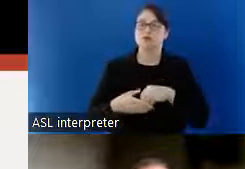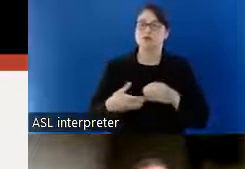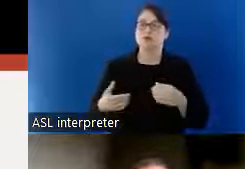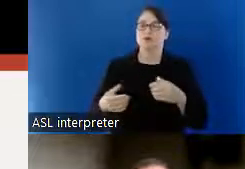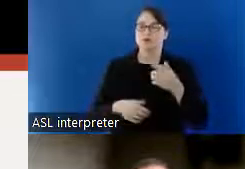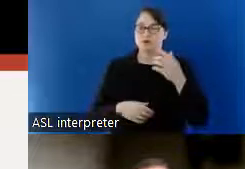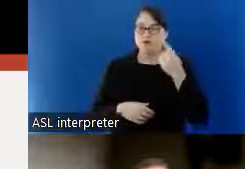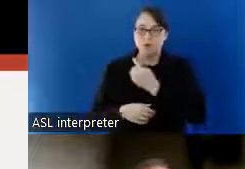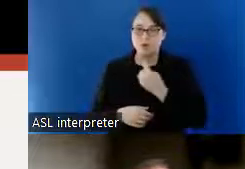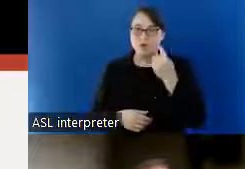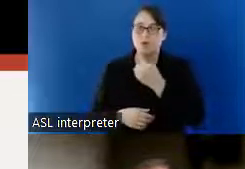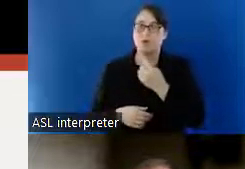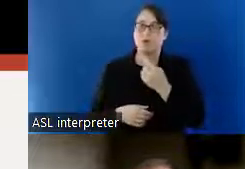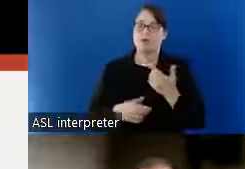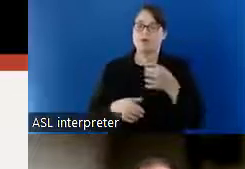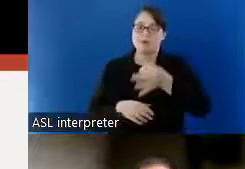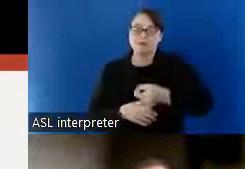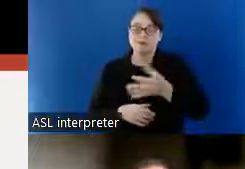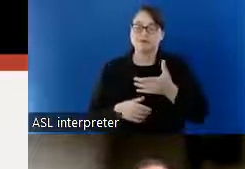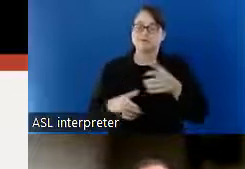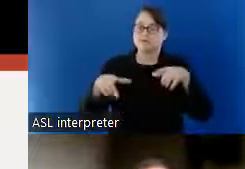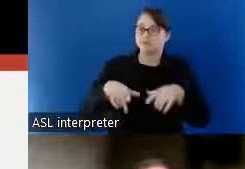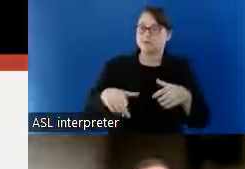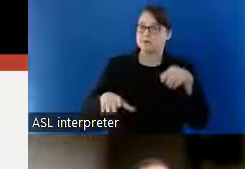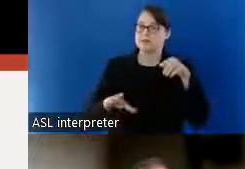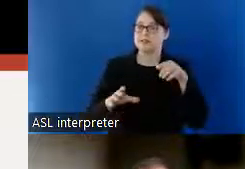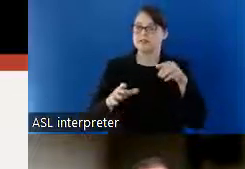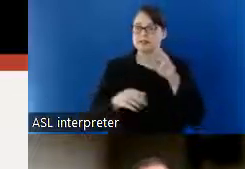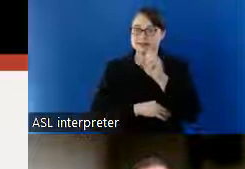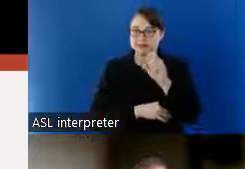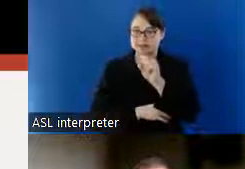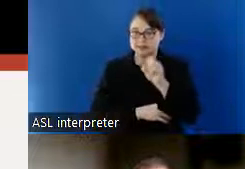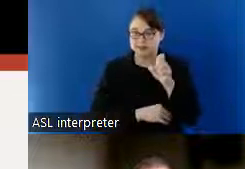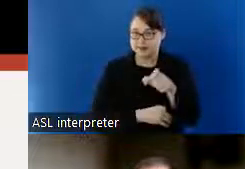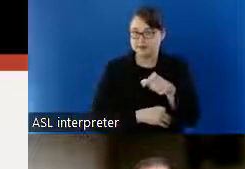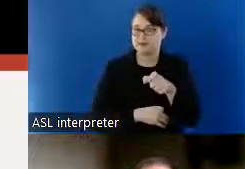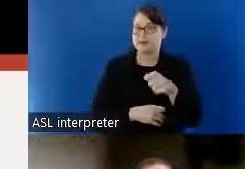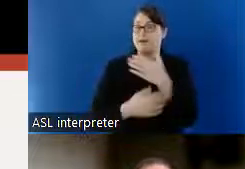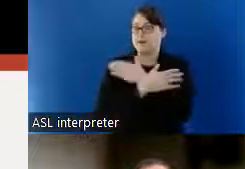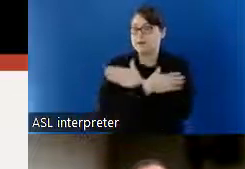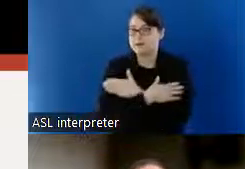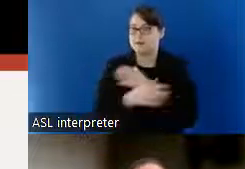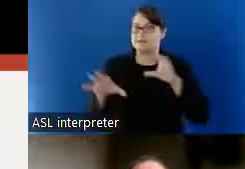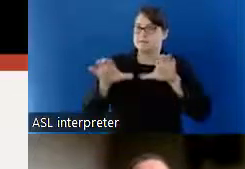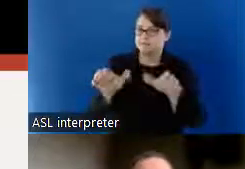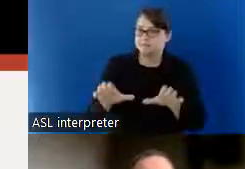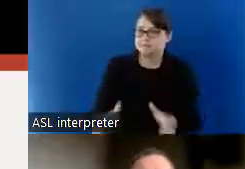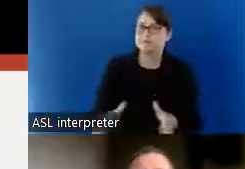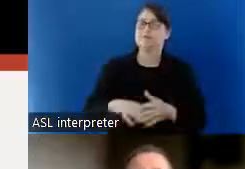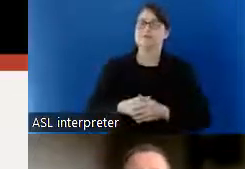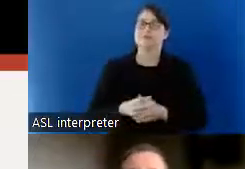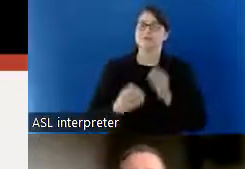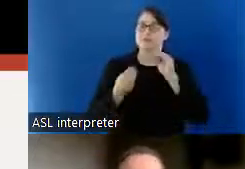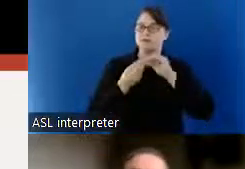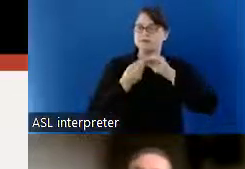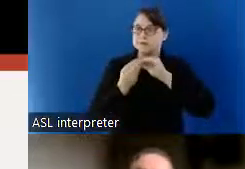the genitals or anus of a person with monkeypox, hugging, massaging, or kissing, again, skin-to-skin contact, or touching things that were used by a person